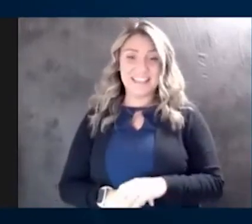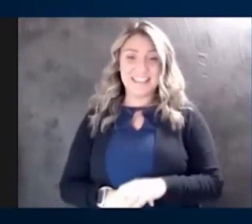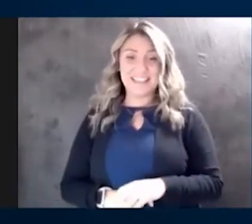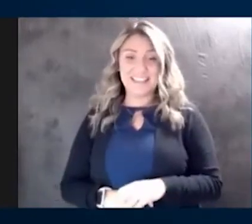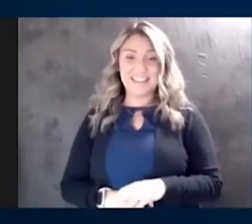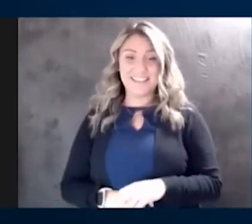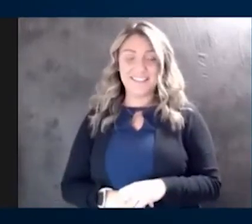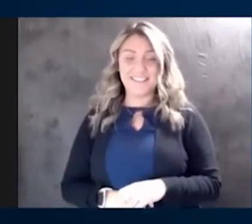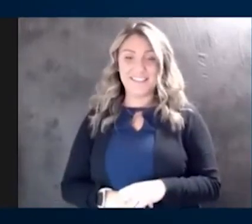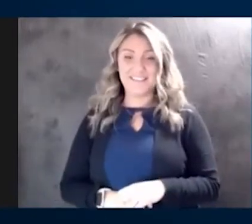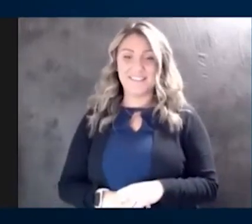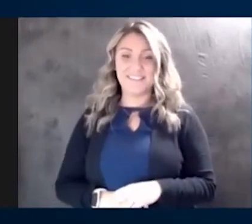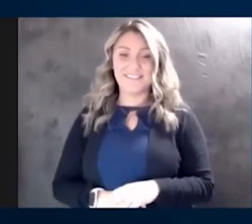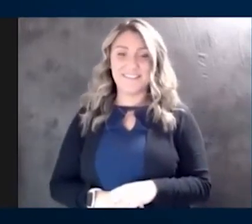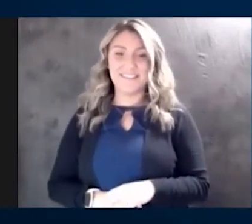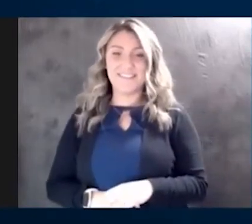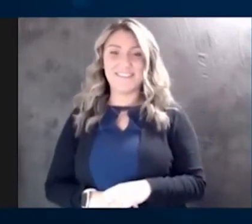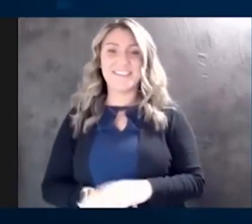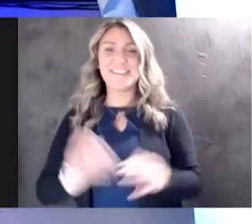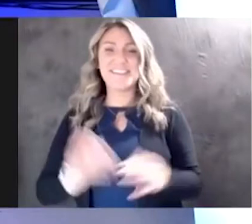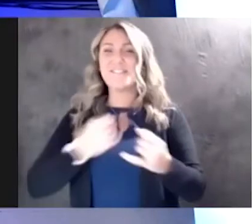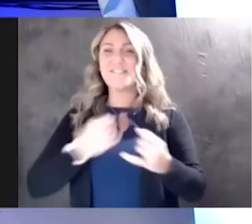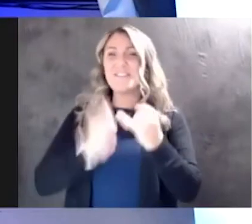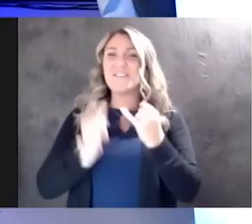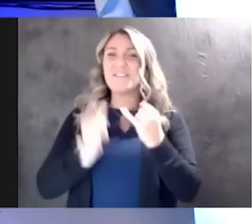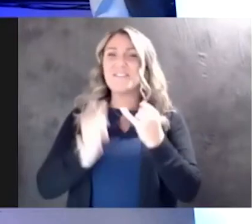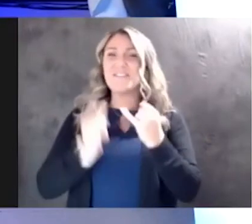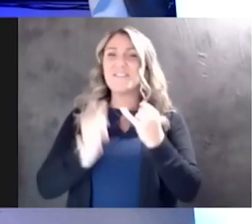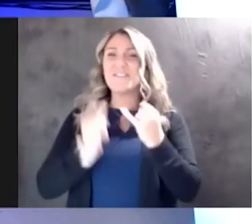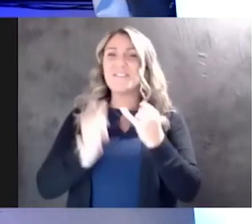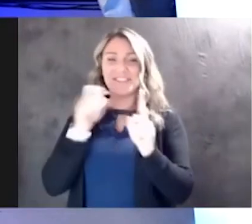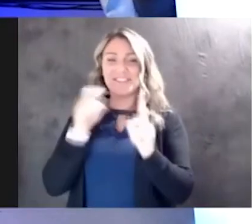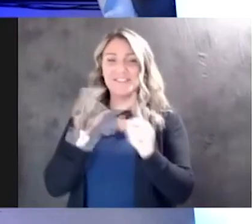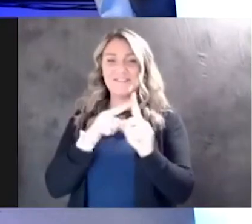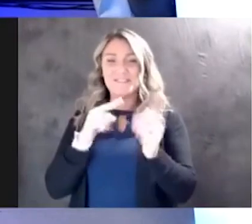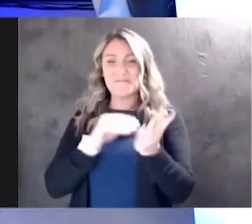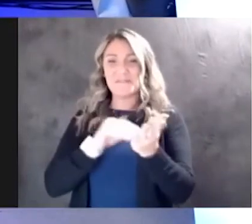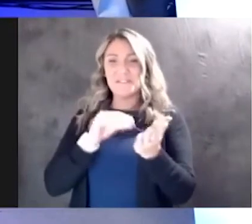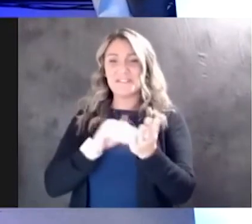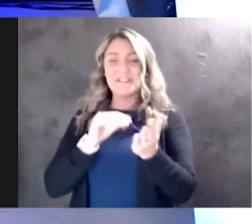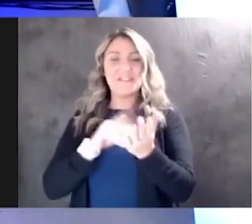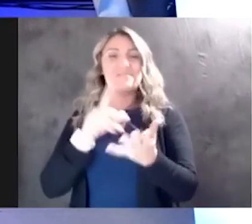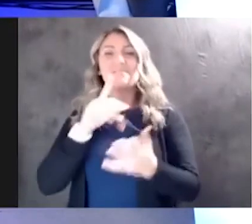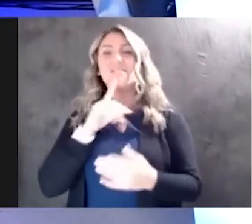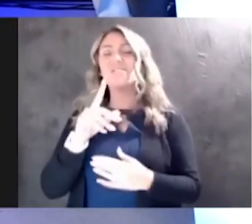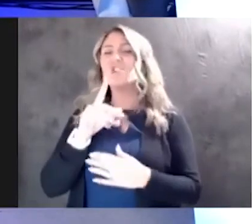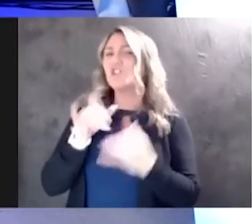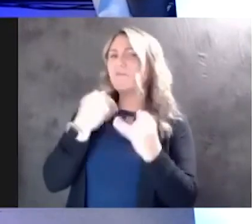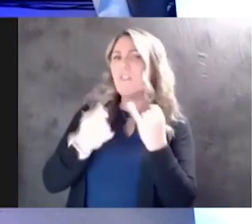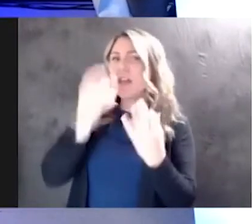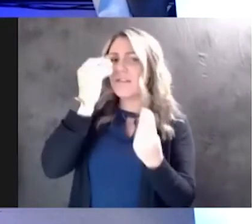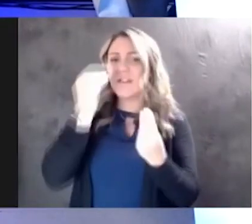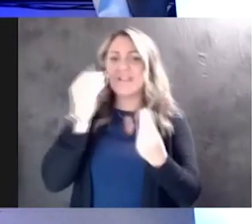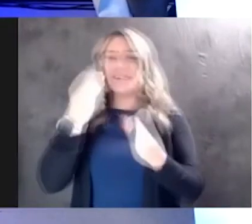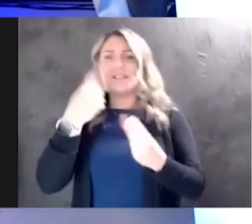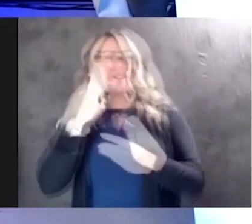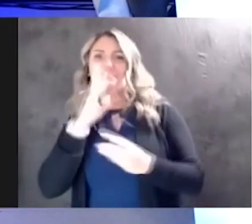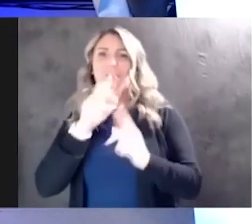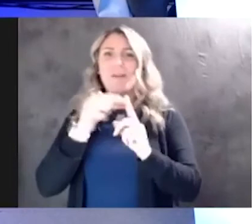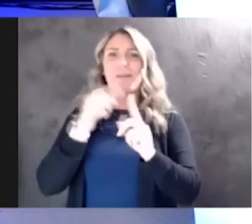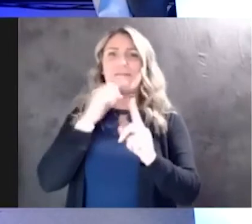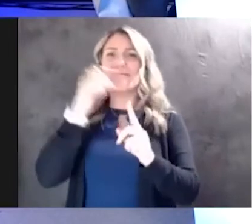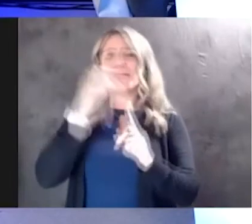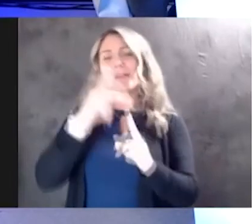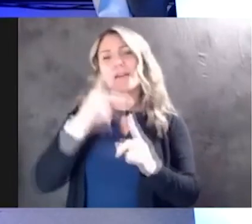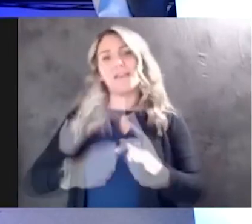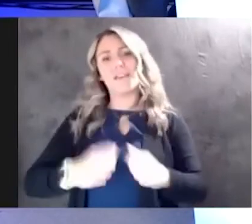Let's get final thoughts from Dr. Horintager. How are you? Okay, so just final thoughts. We've been talking about kind of getting back to life, but what's your message to the